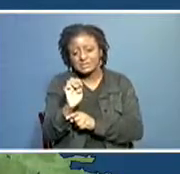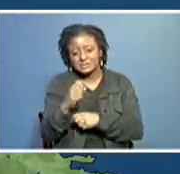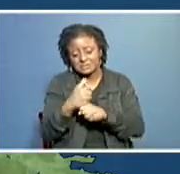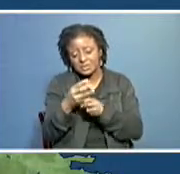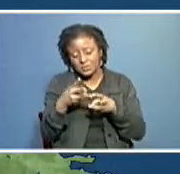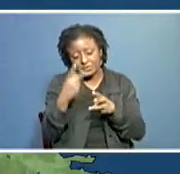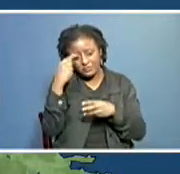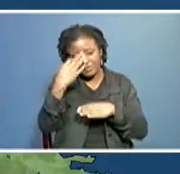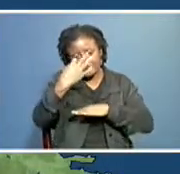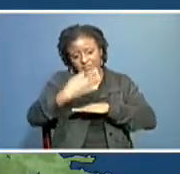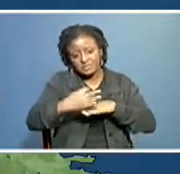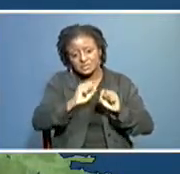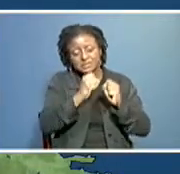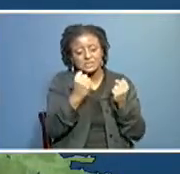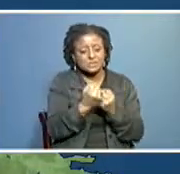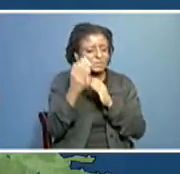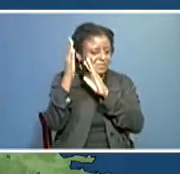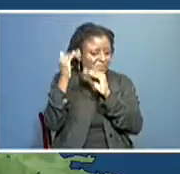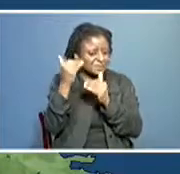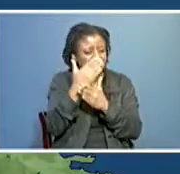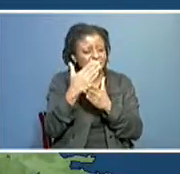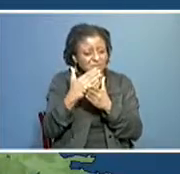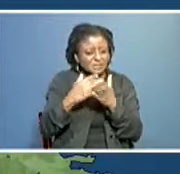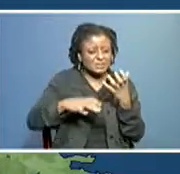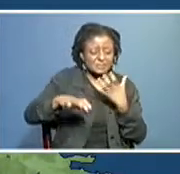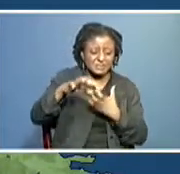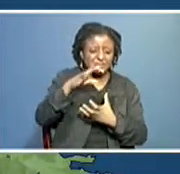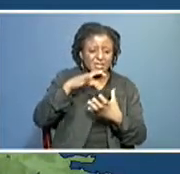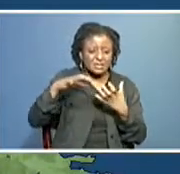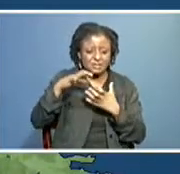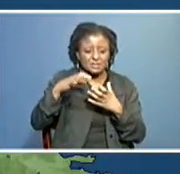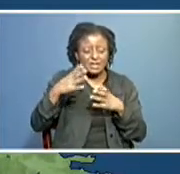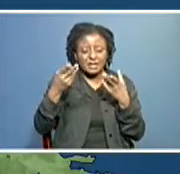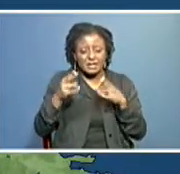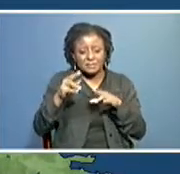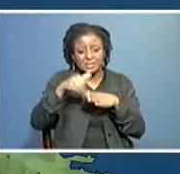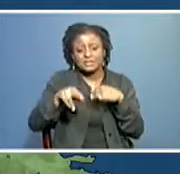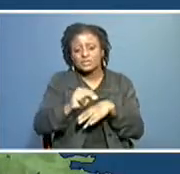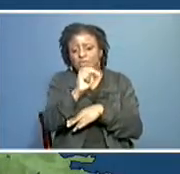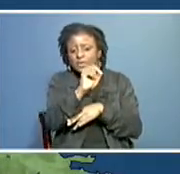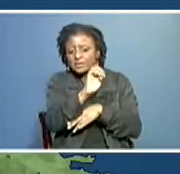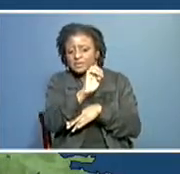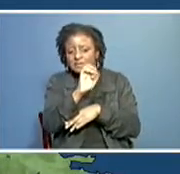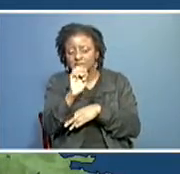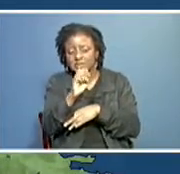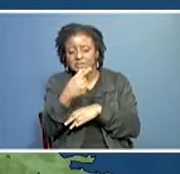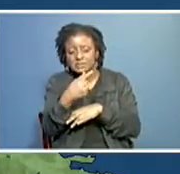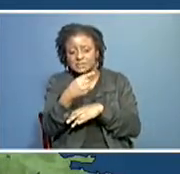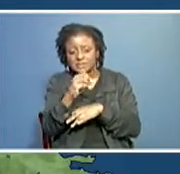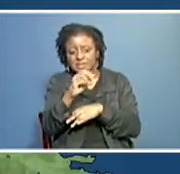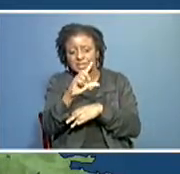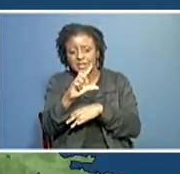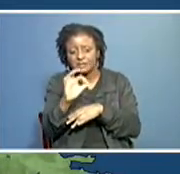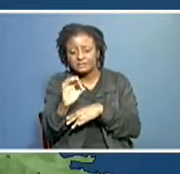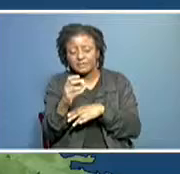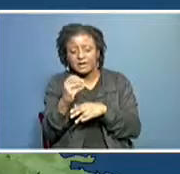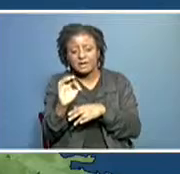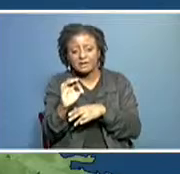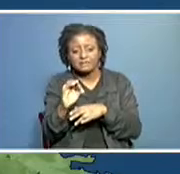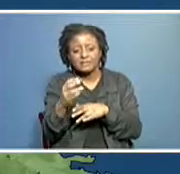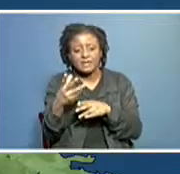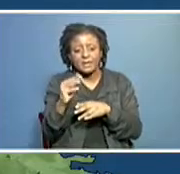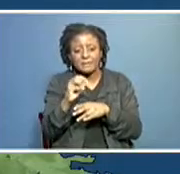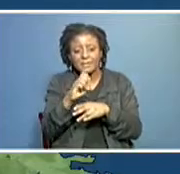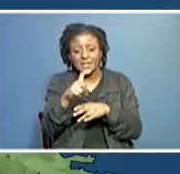and we anticipate some cyclogenesis taking place here in the northeast Gulf of Mexico tomorrow, and once that low is